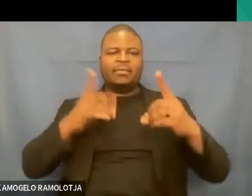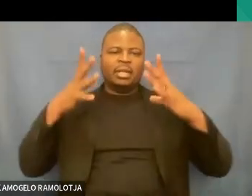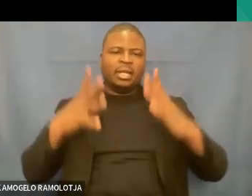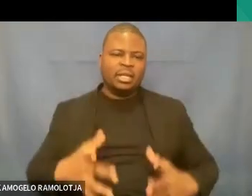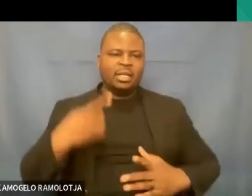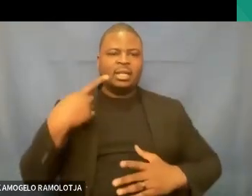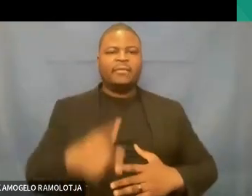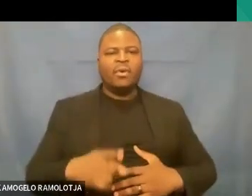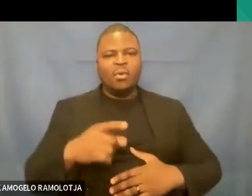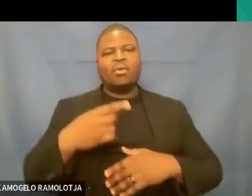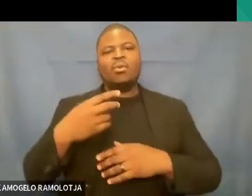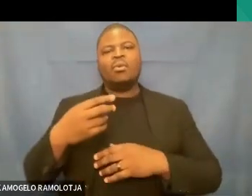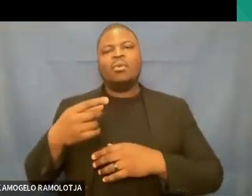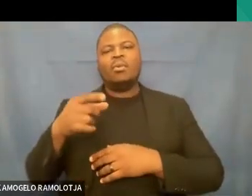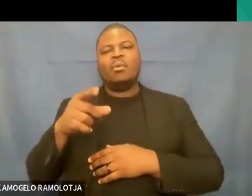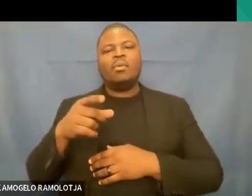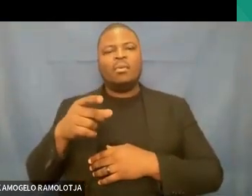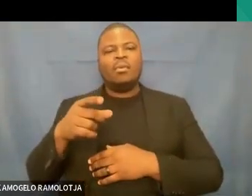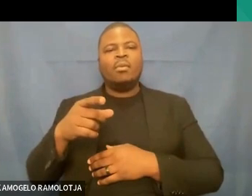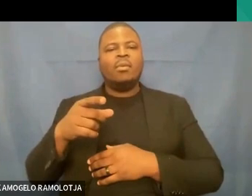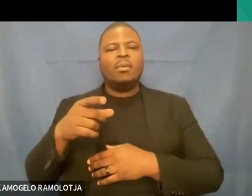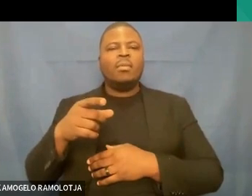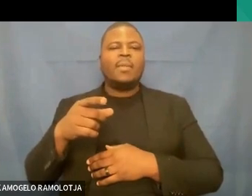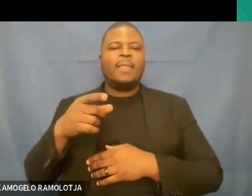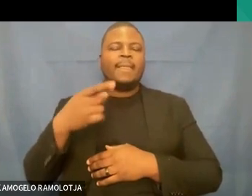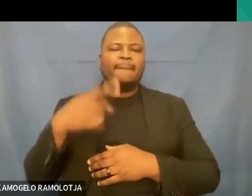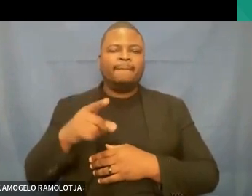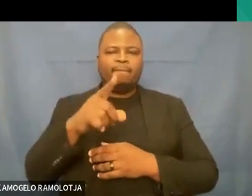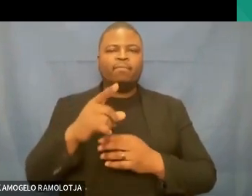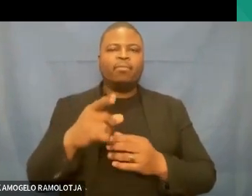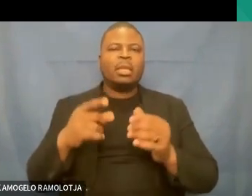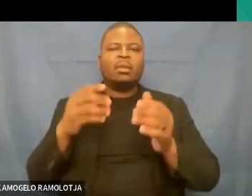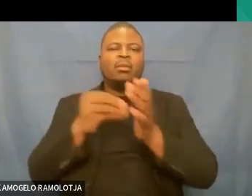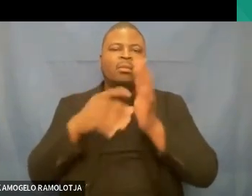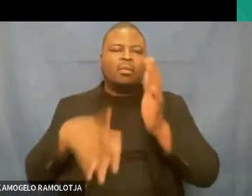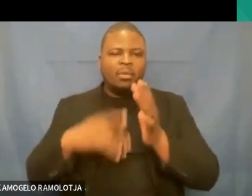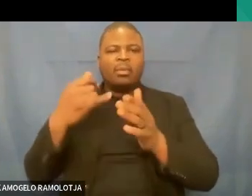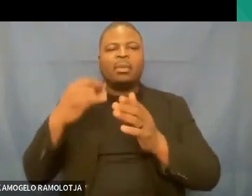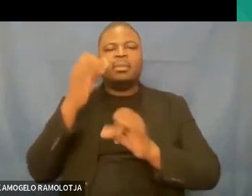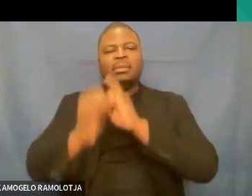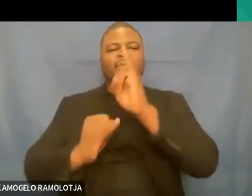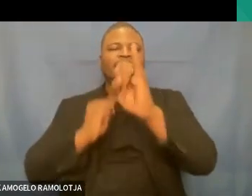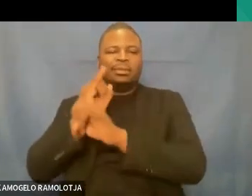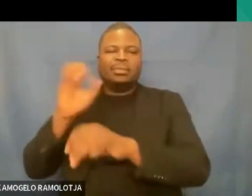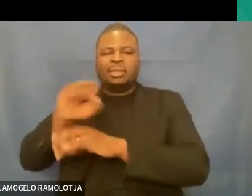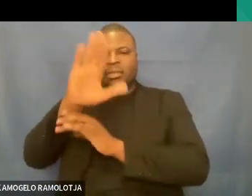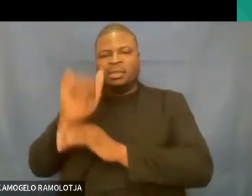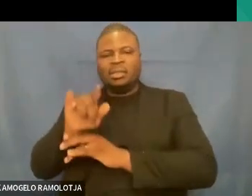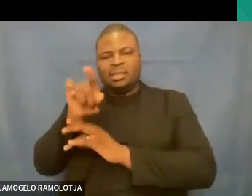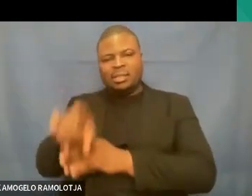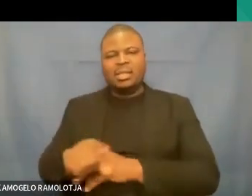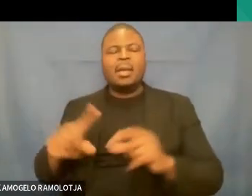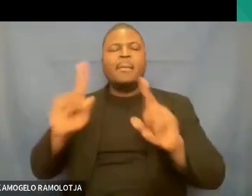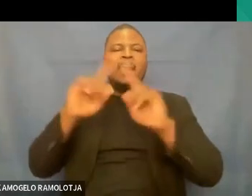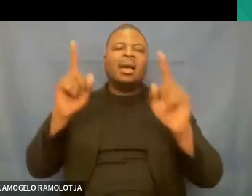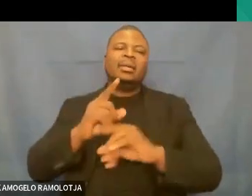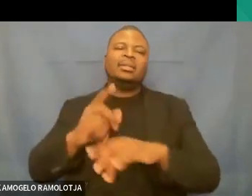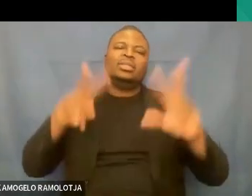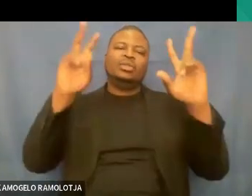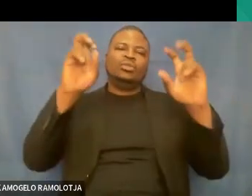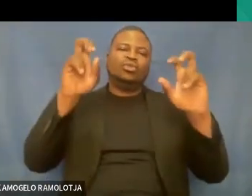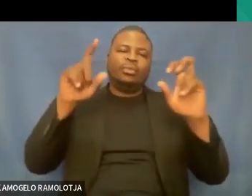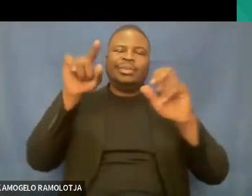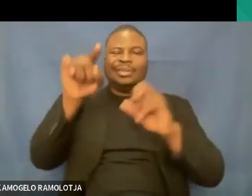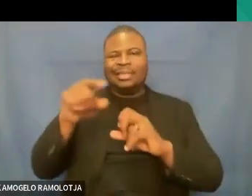International, and I think I'm really, really honored to be presenting on a topic that's really close to my heart. So I will be presenting